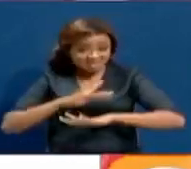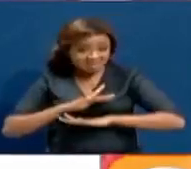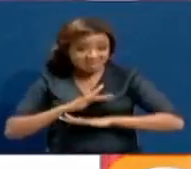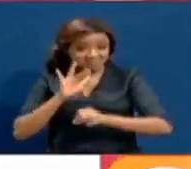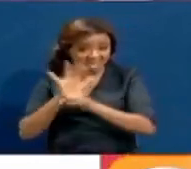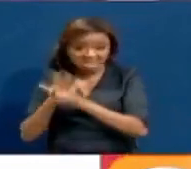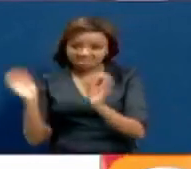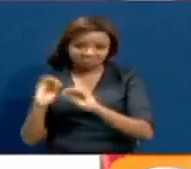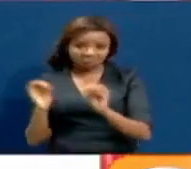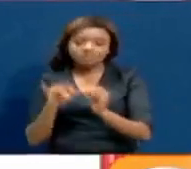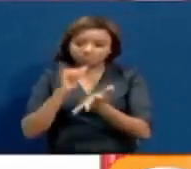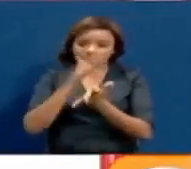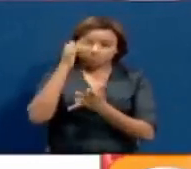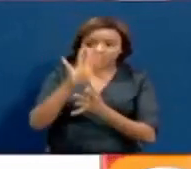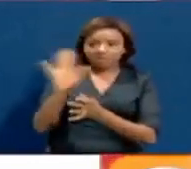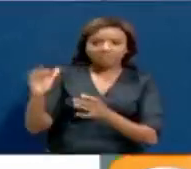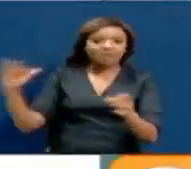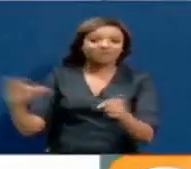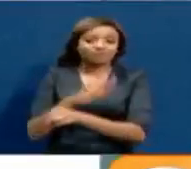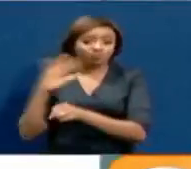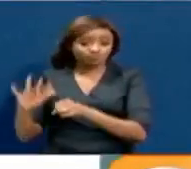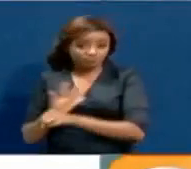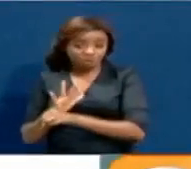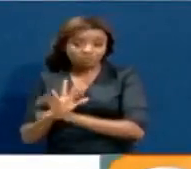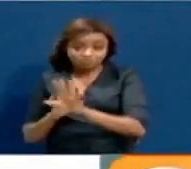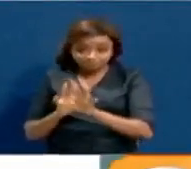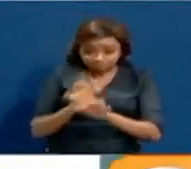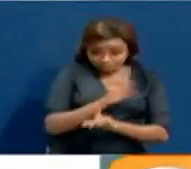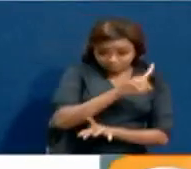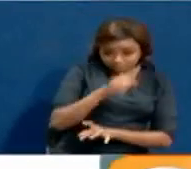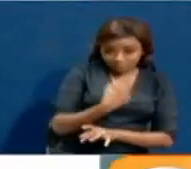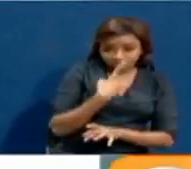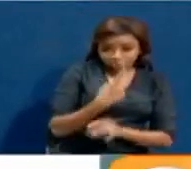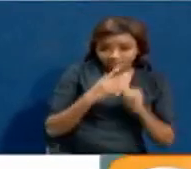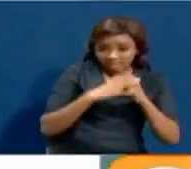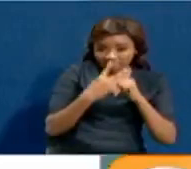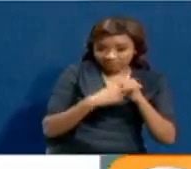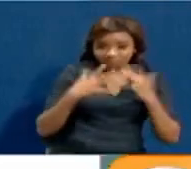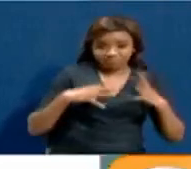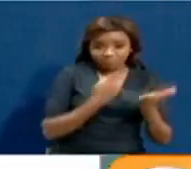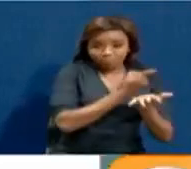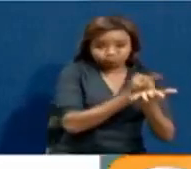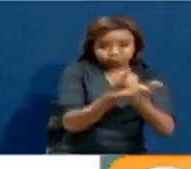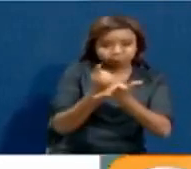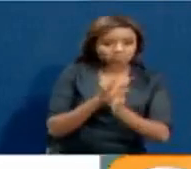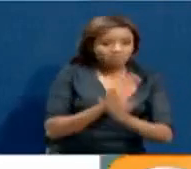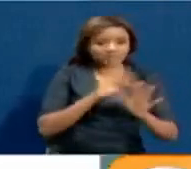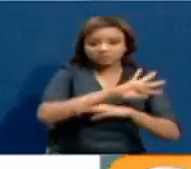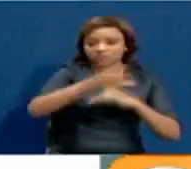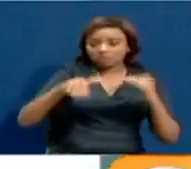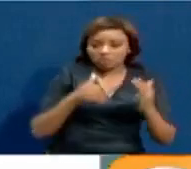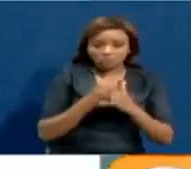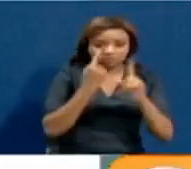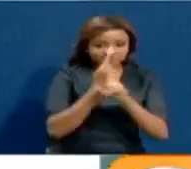infectious disease cases such as the ones that we have. Only 1,297 people have been admitted across